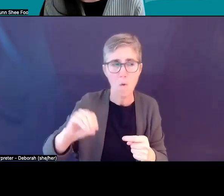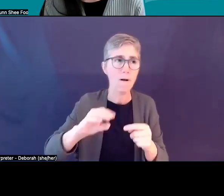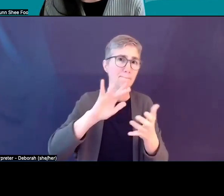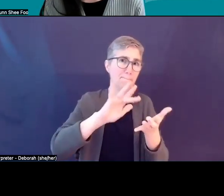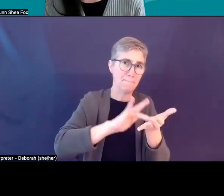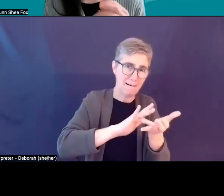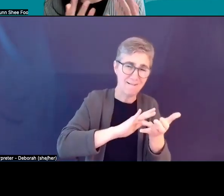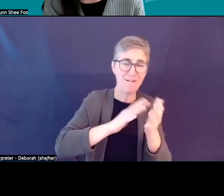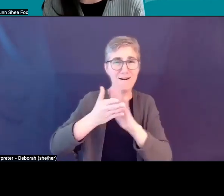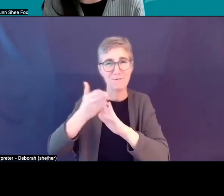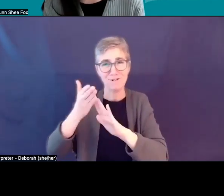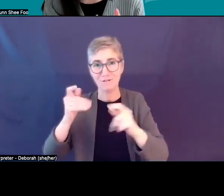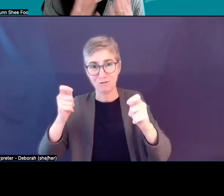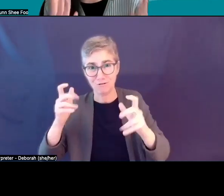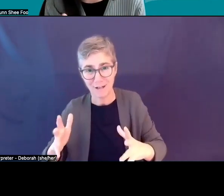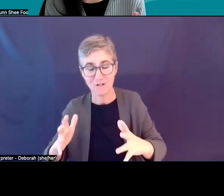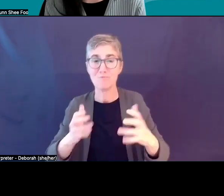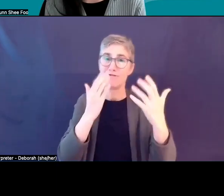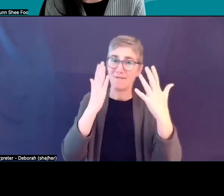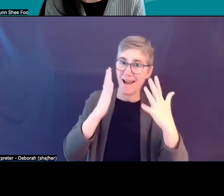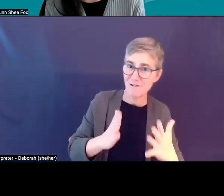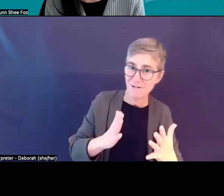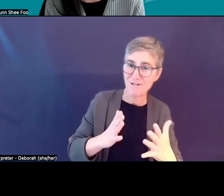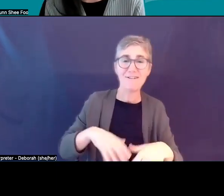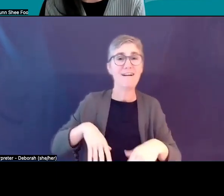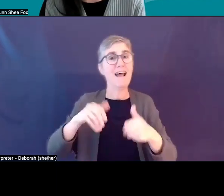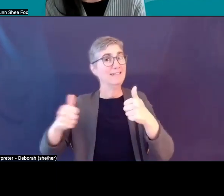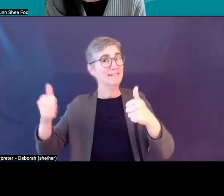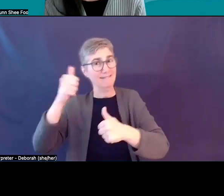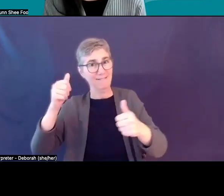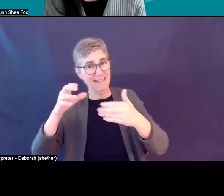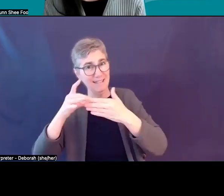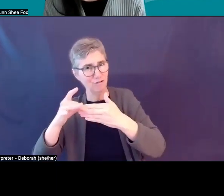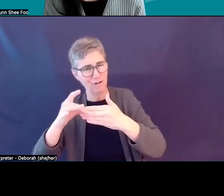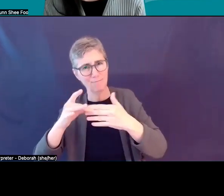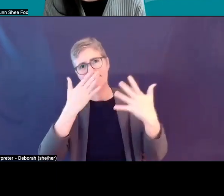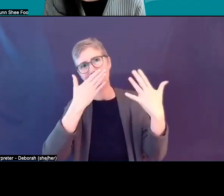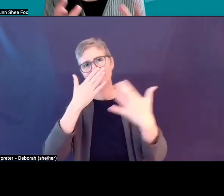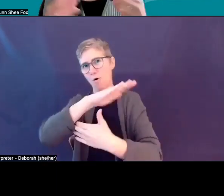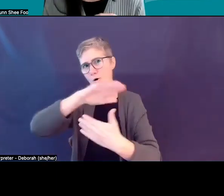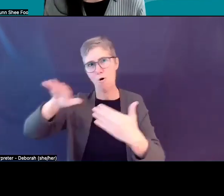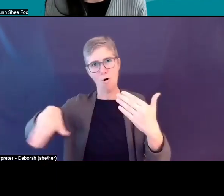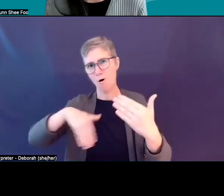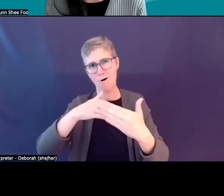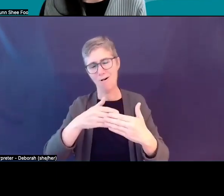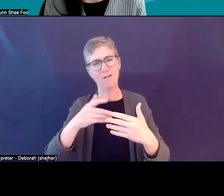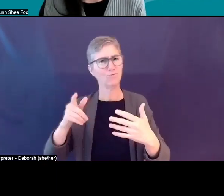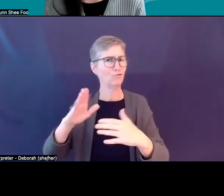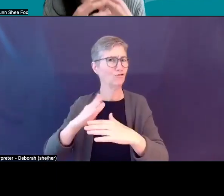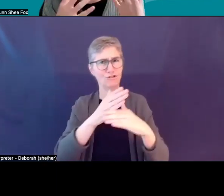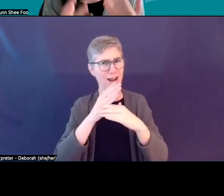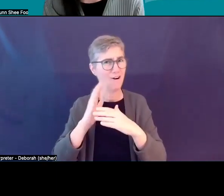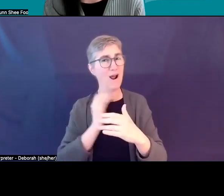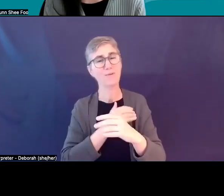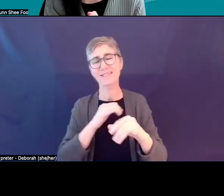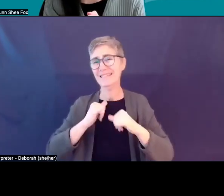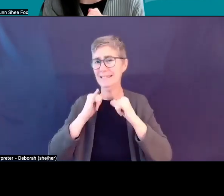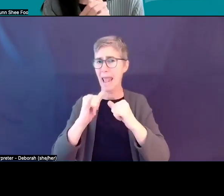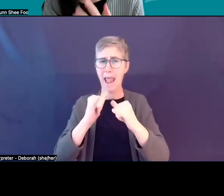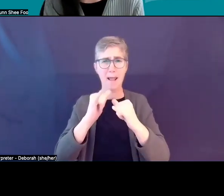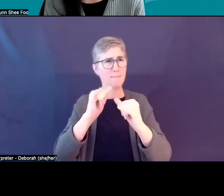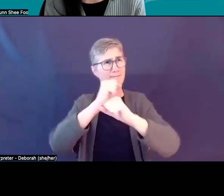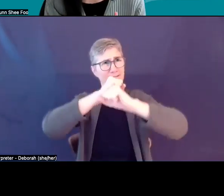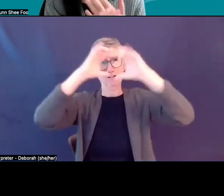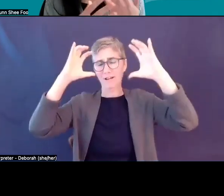operational directors, the providers, as well as their executive leadership for sharing the same vision and being